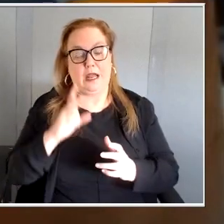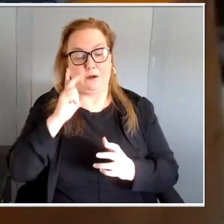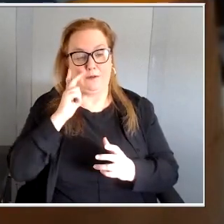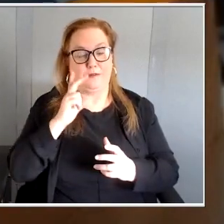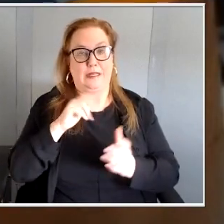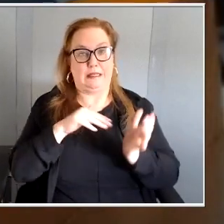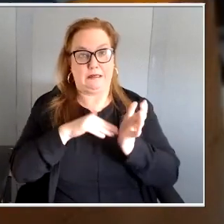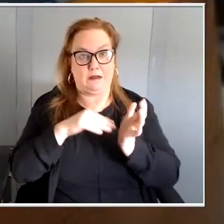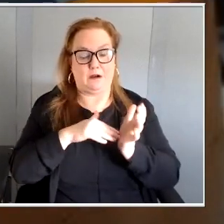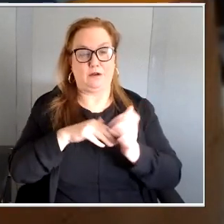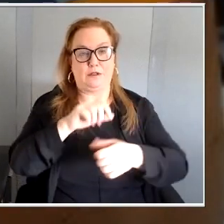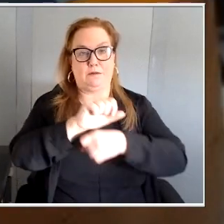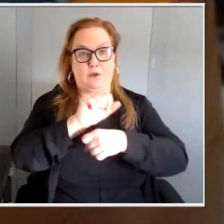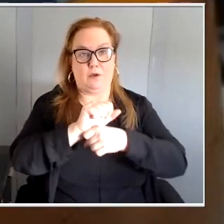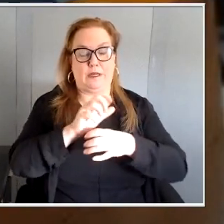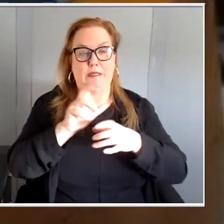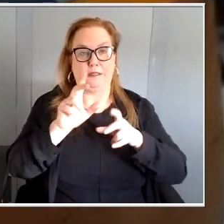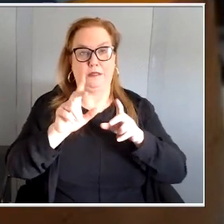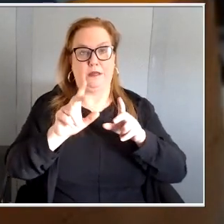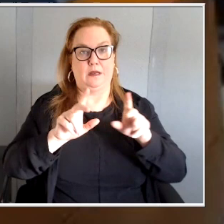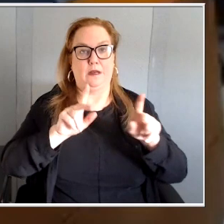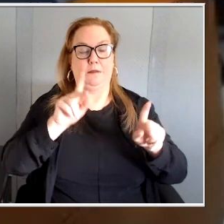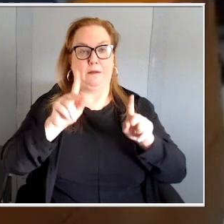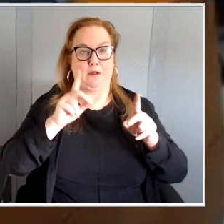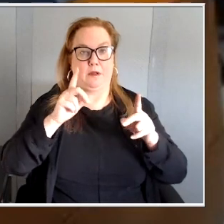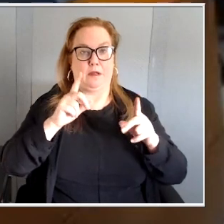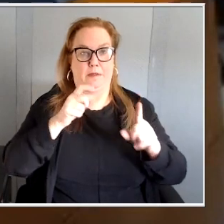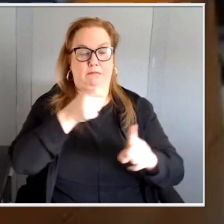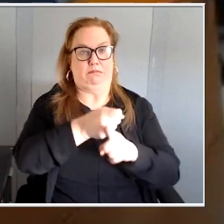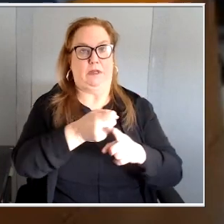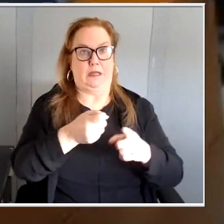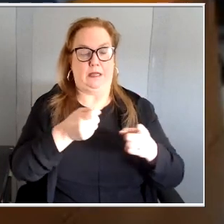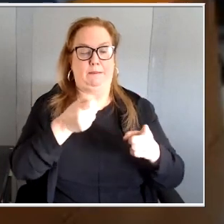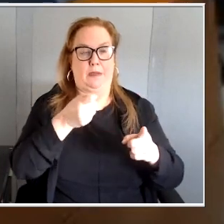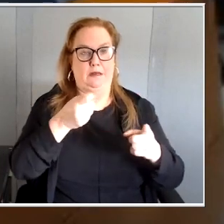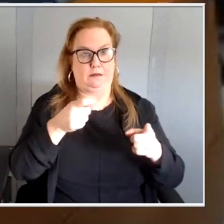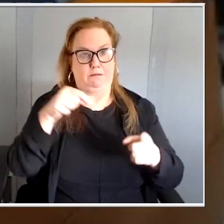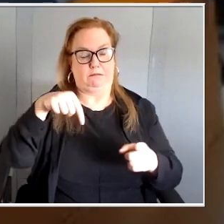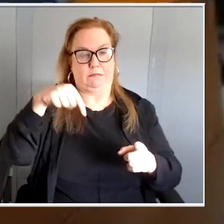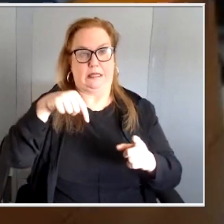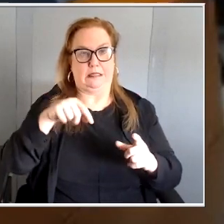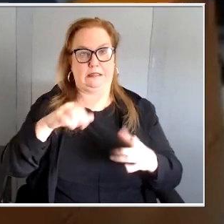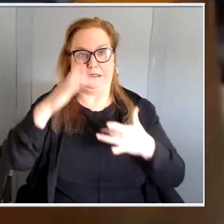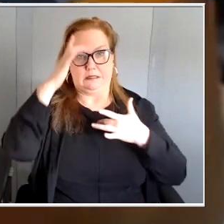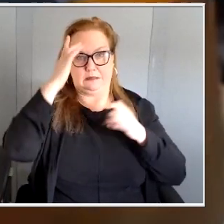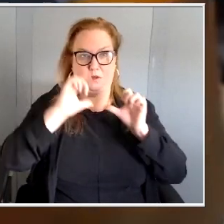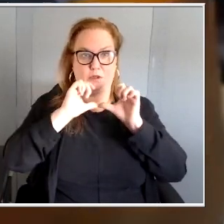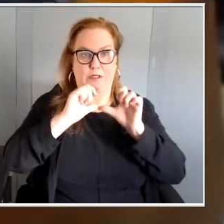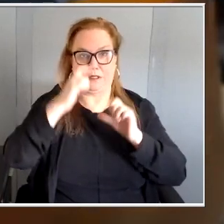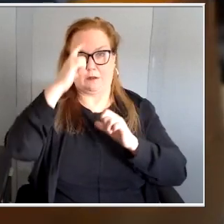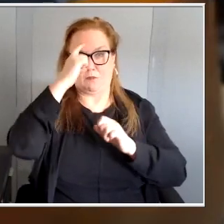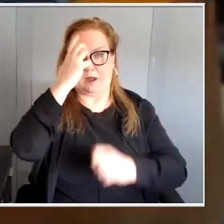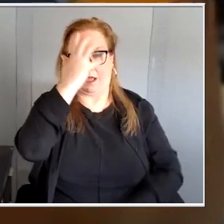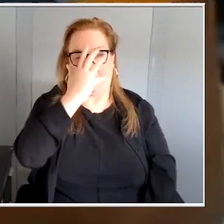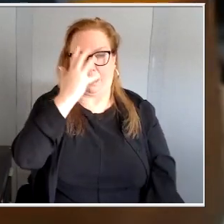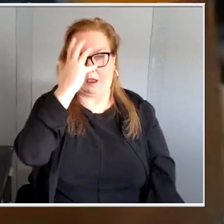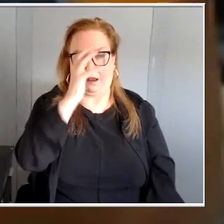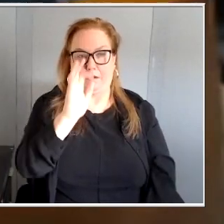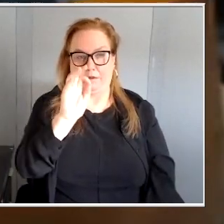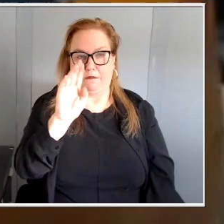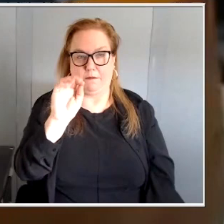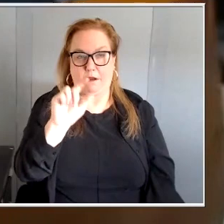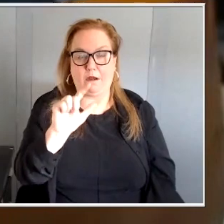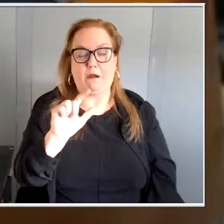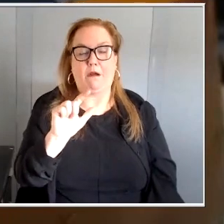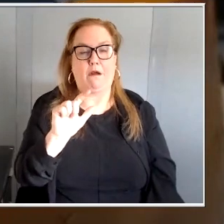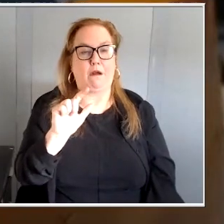practitioners or employees, some people who have been very significantly impacted by this and sort of persistent brain fog, and have basically